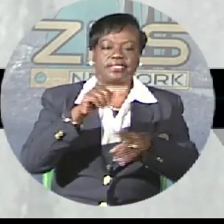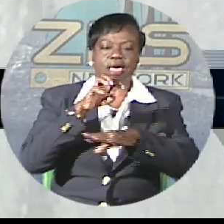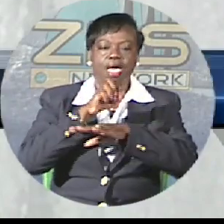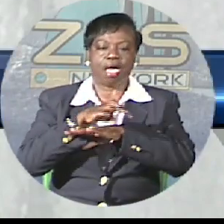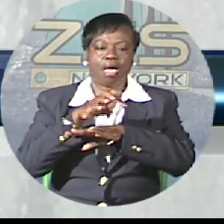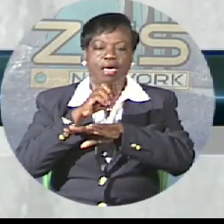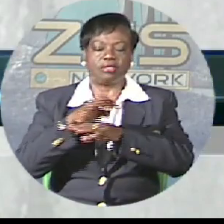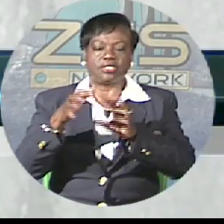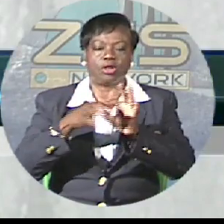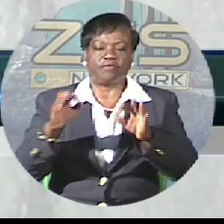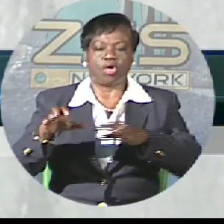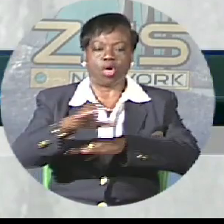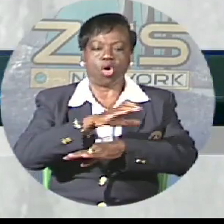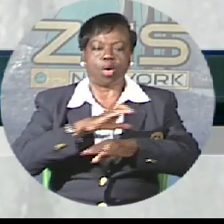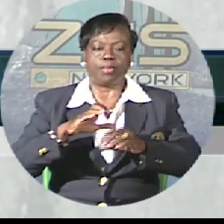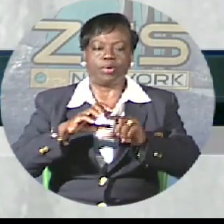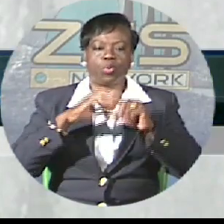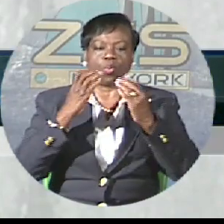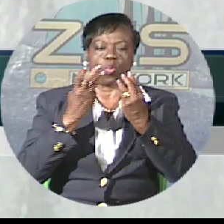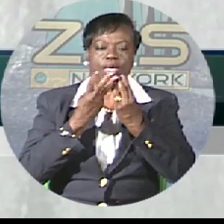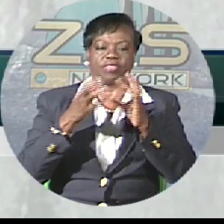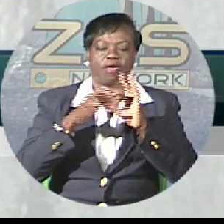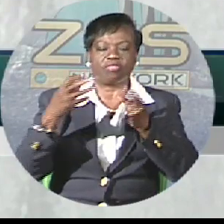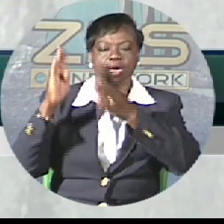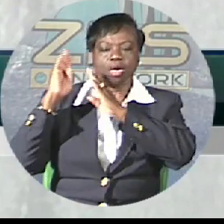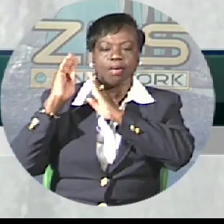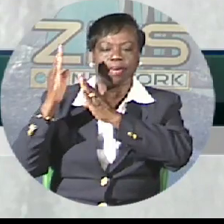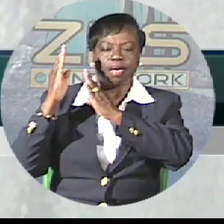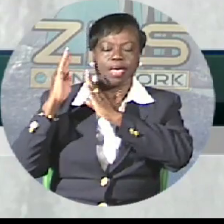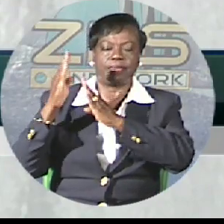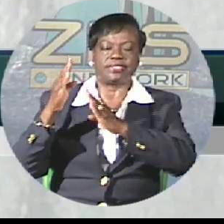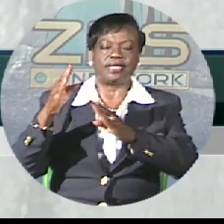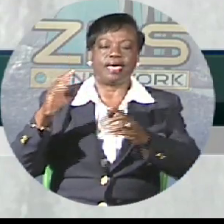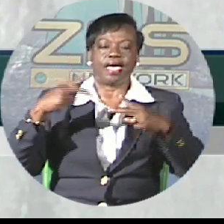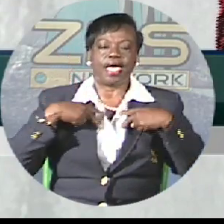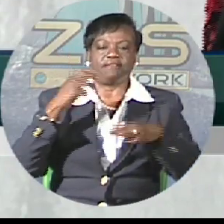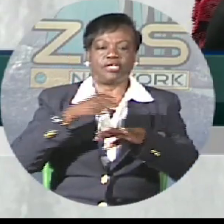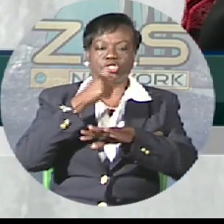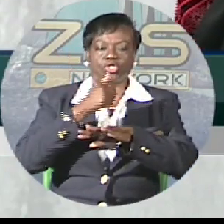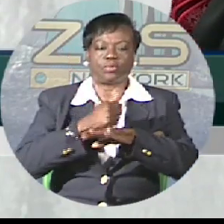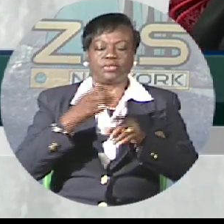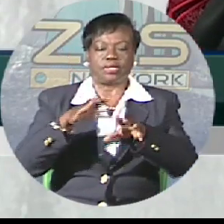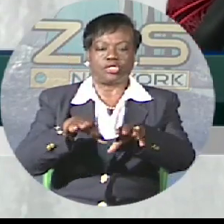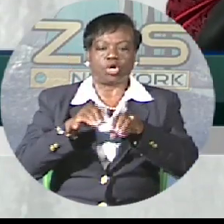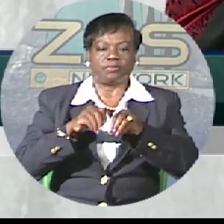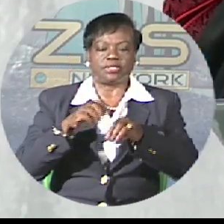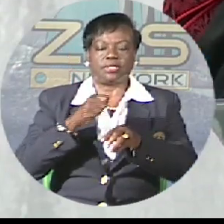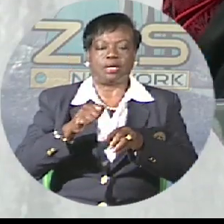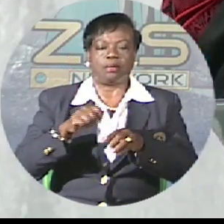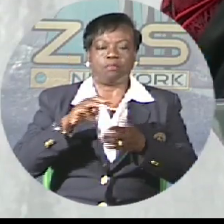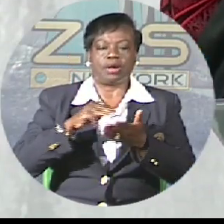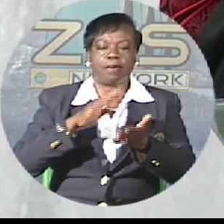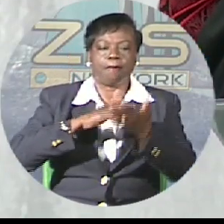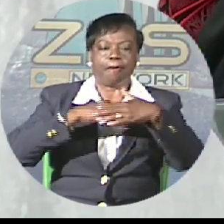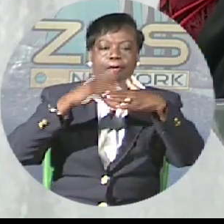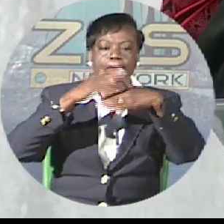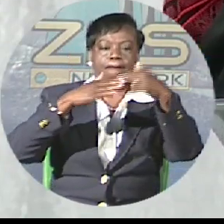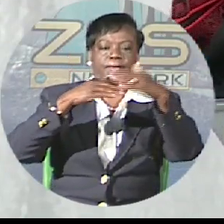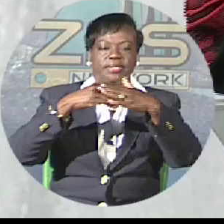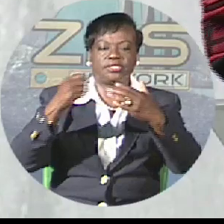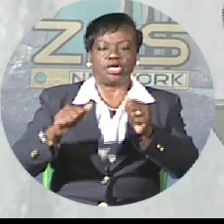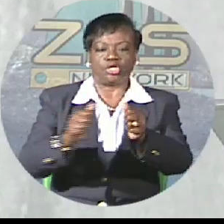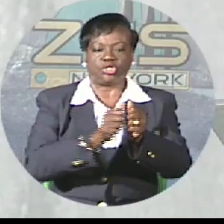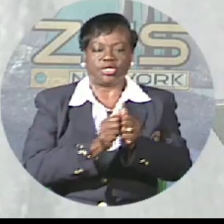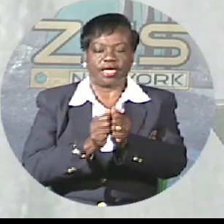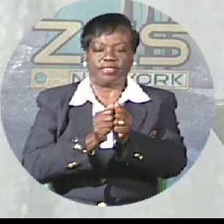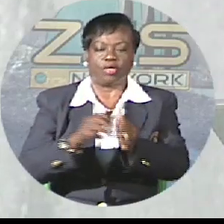Council of the Commonwealth of the Bahamas, have adopted a model of building together, which